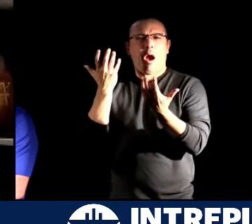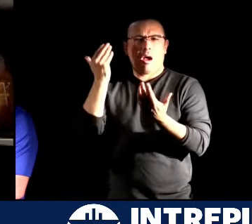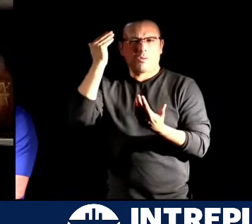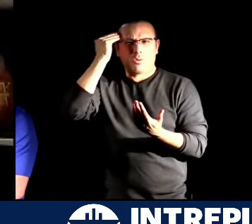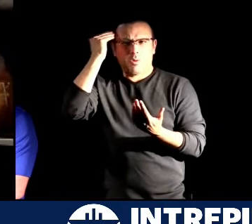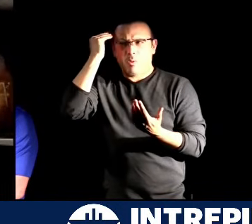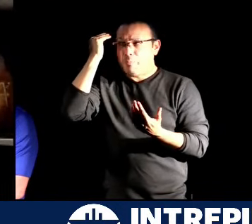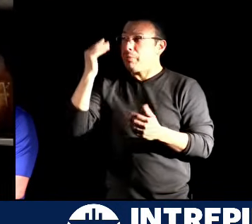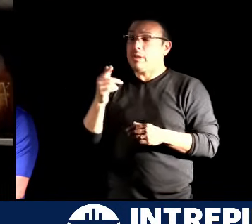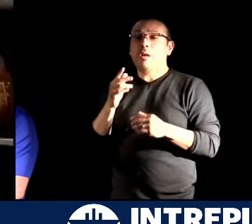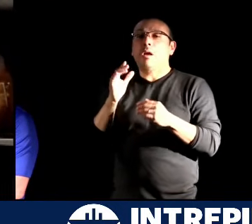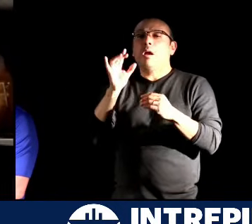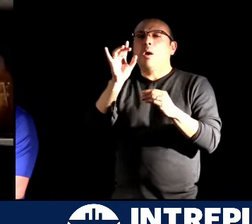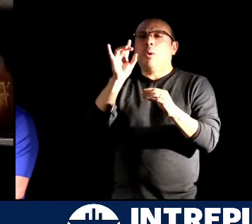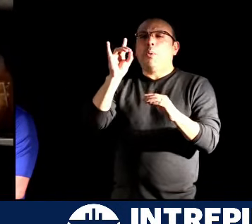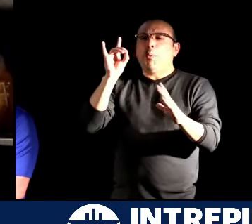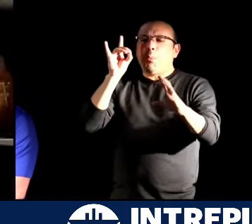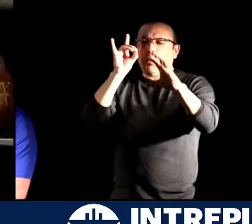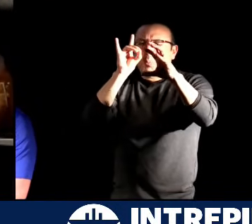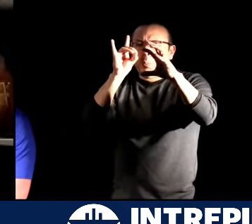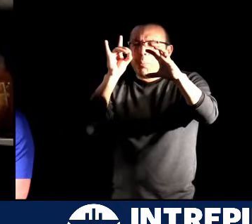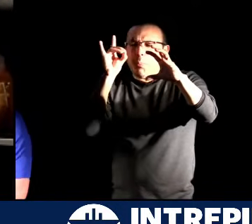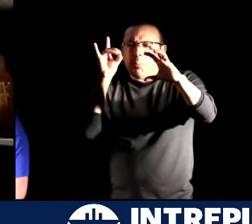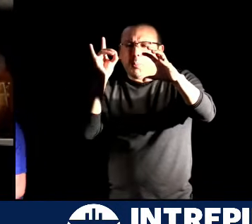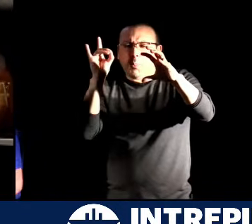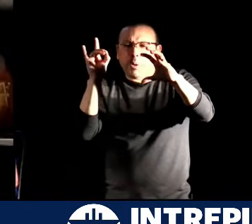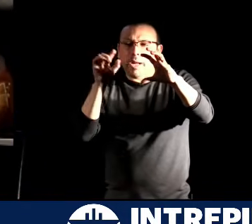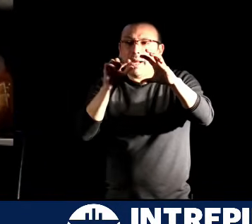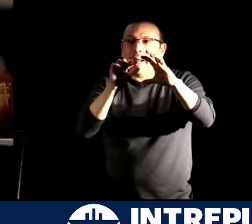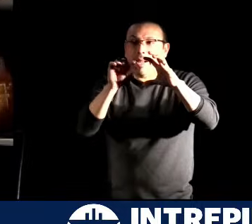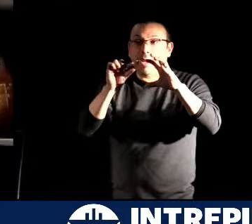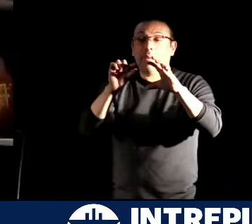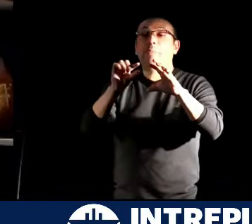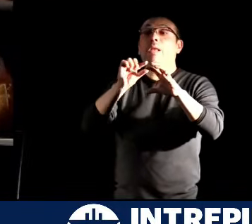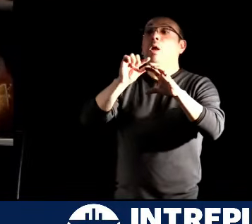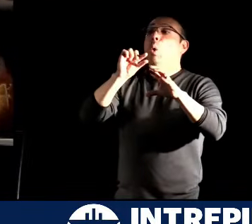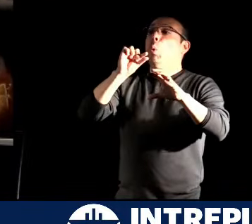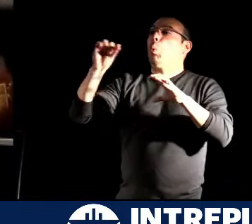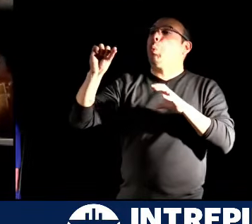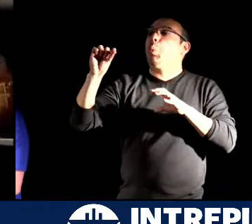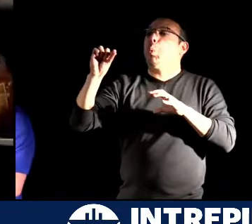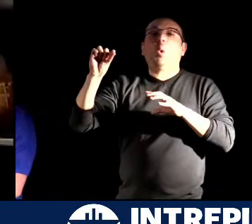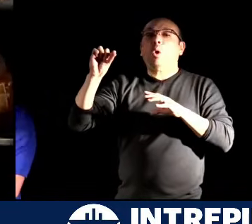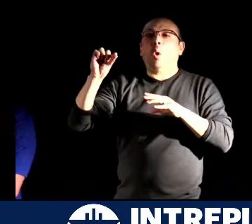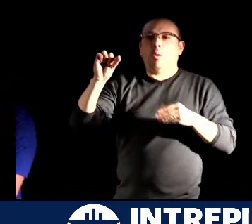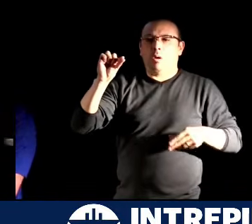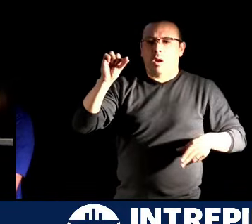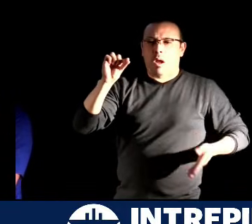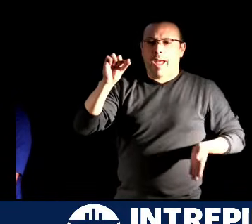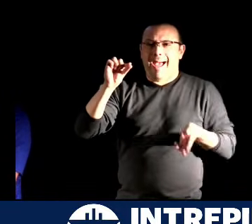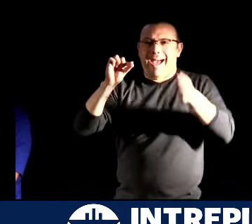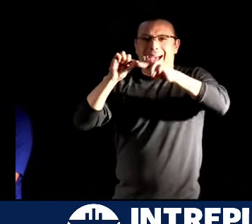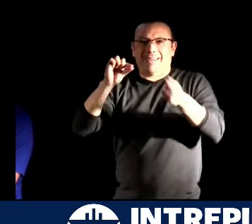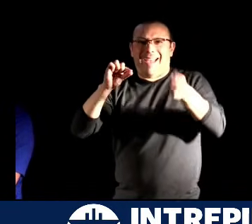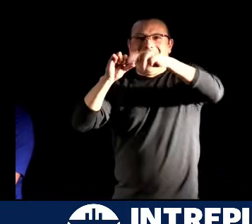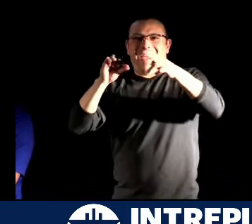the sites where the particles are gaining that energy. These are the shock waves.